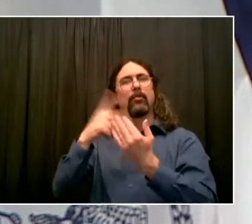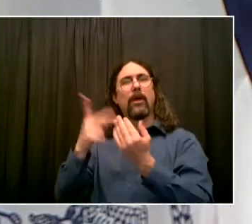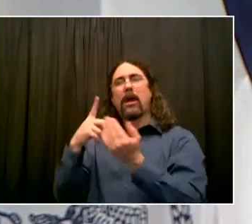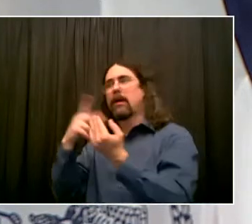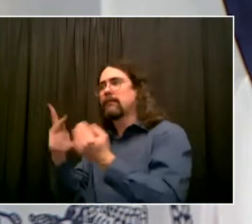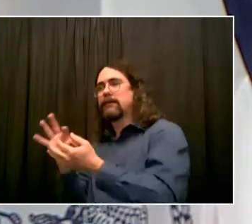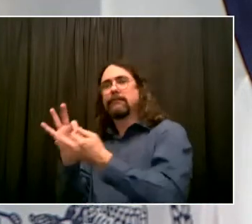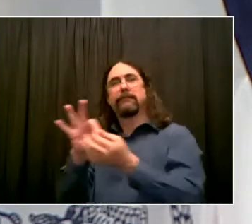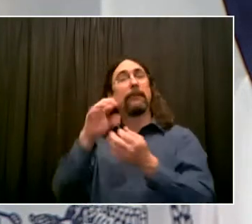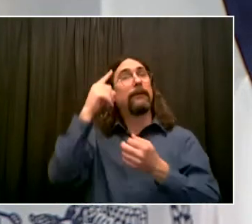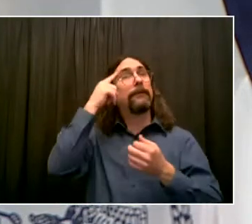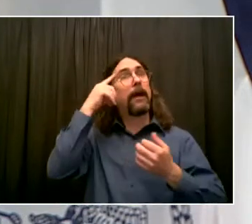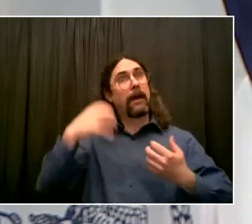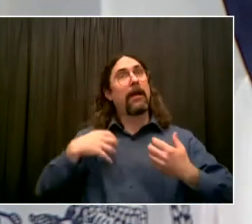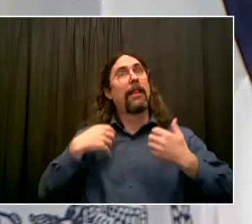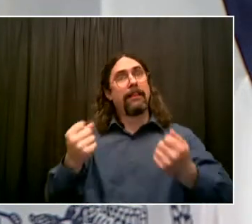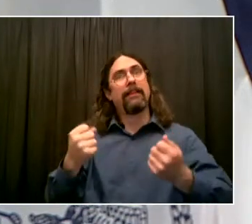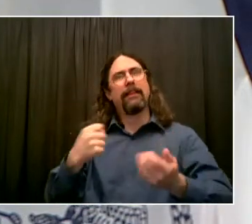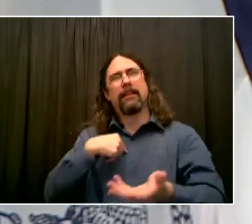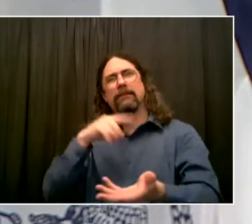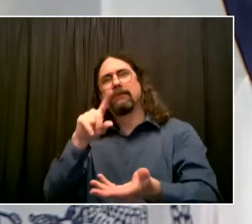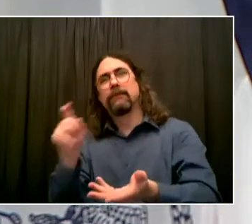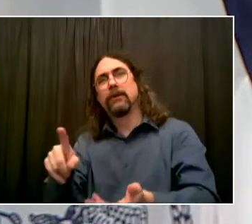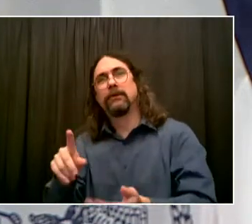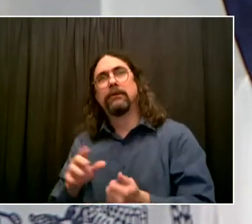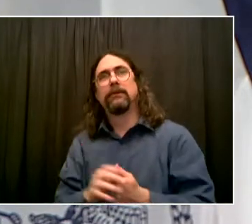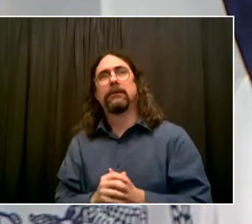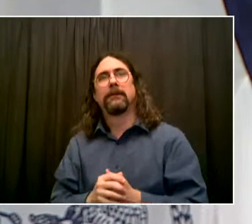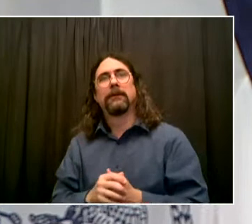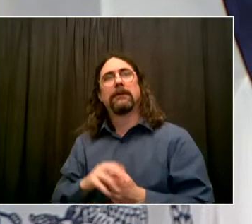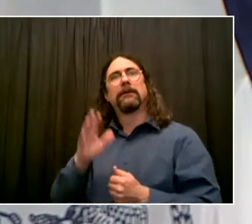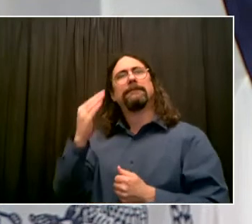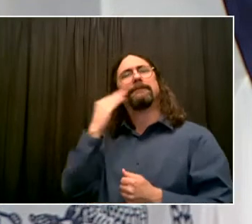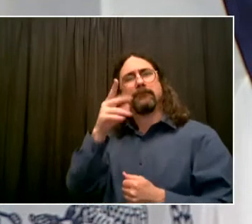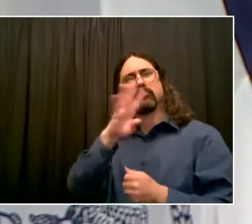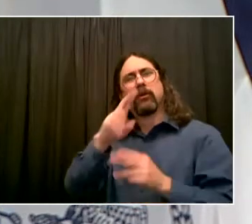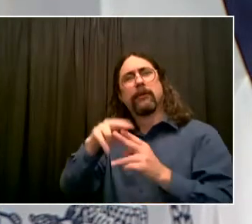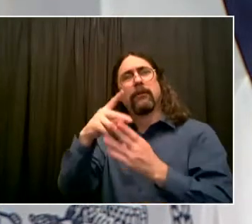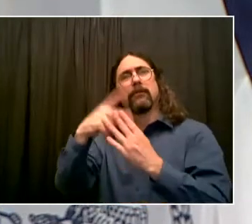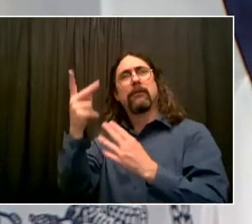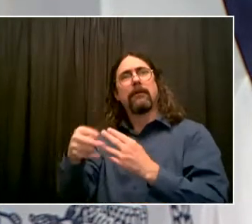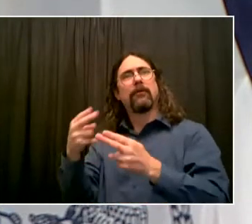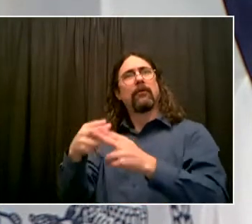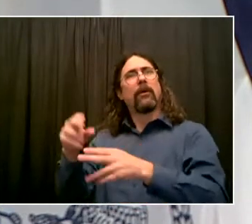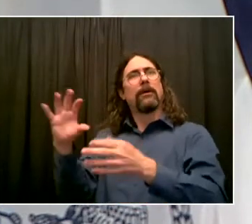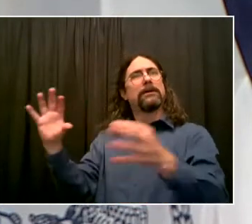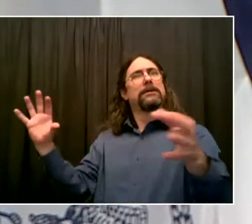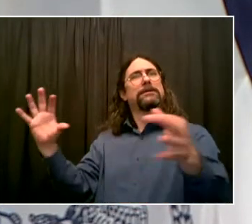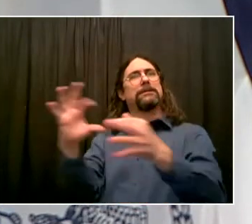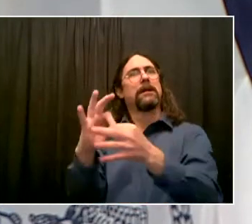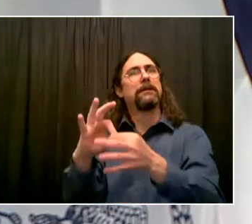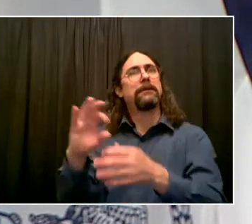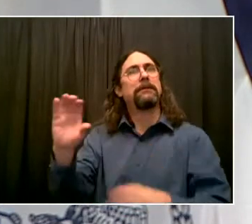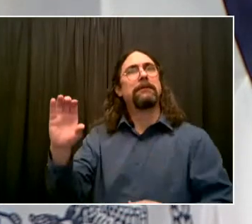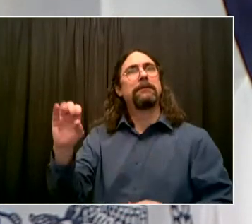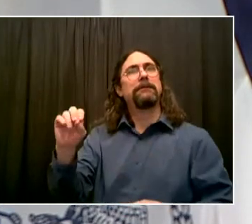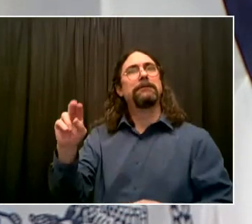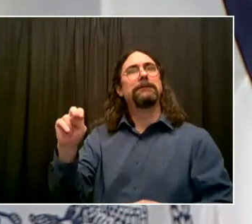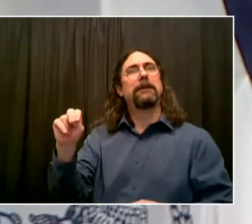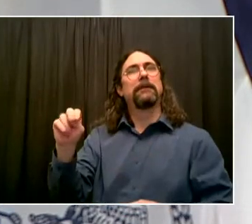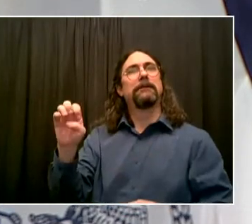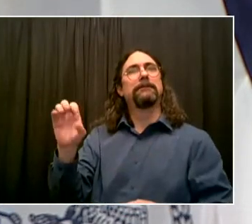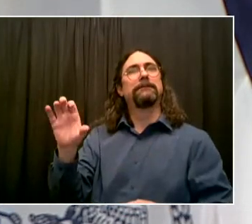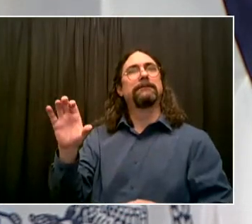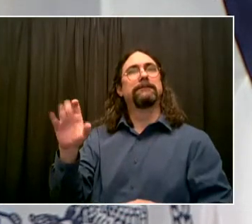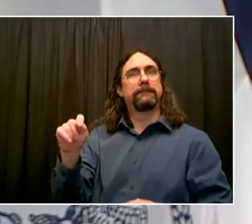approach, a part of it is dealing with substance misuse. And I wanted to ask you about safe injection sites. I know you had